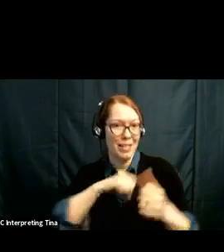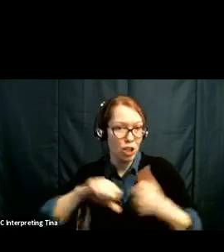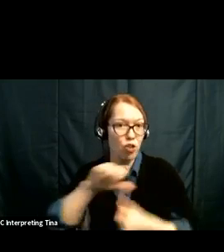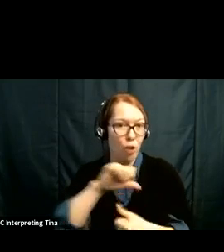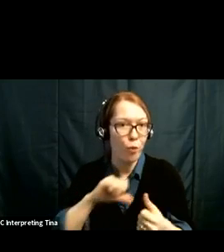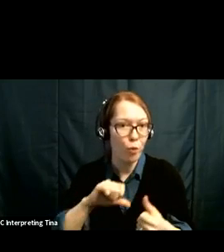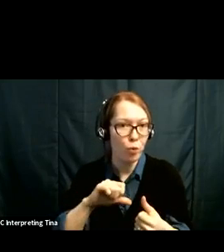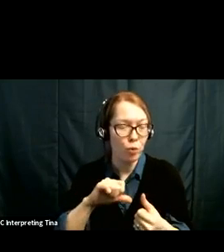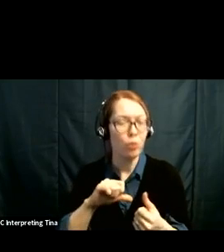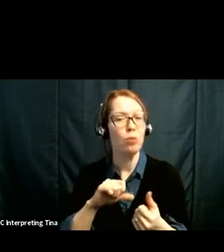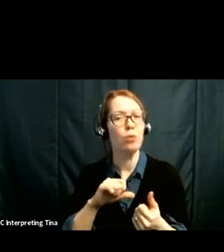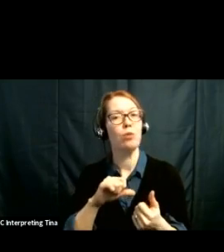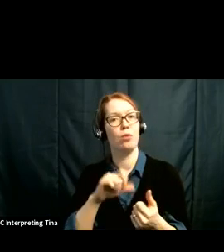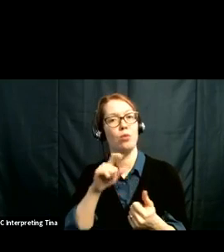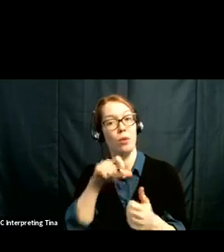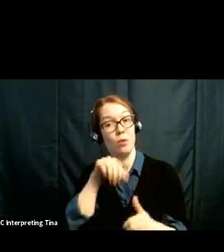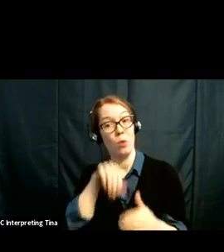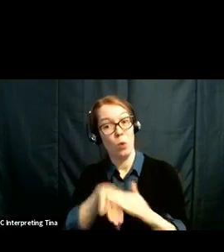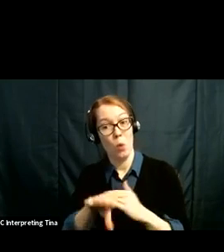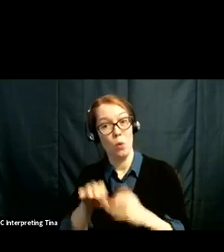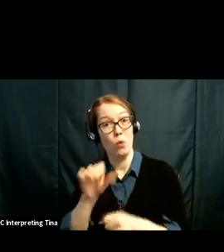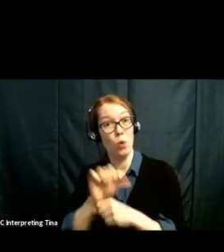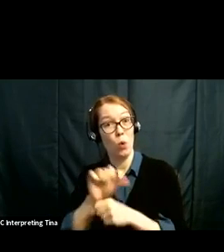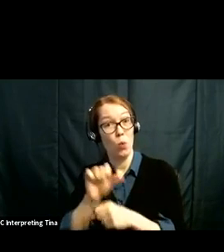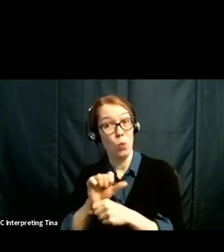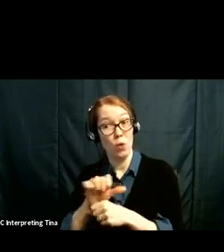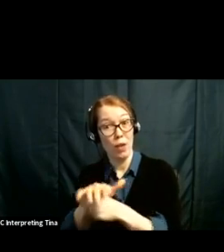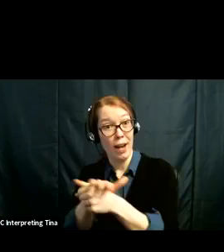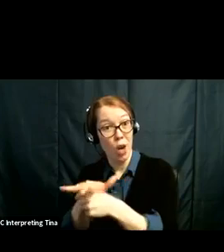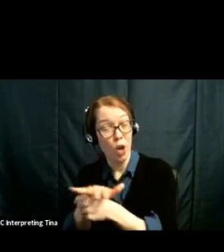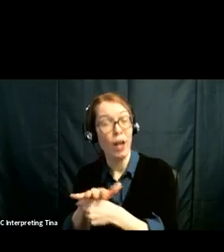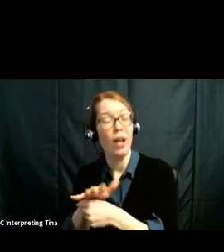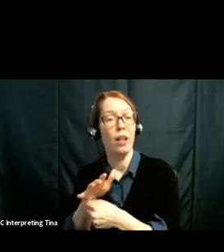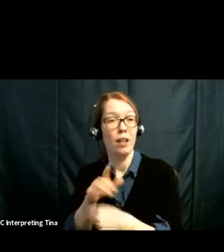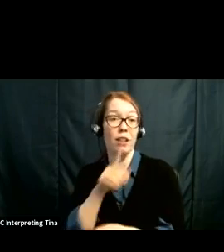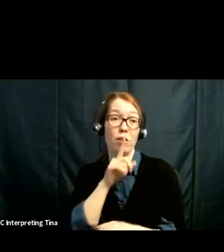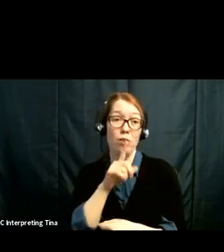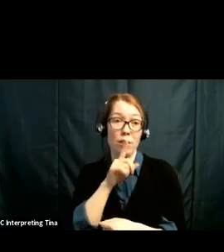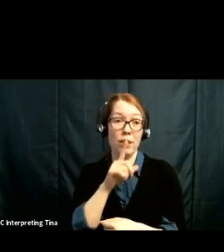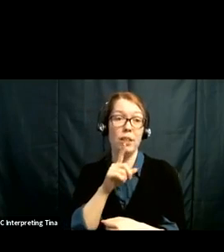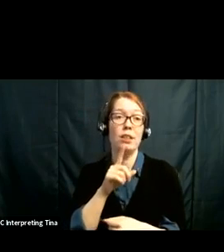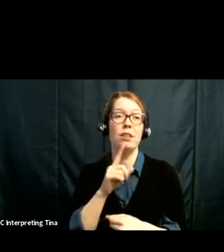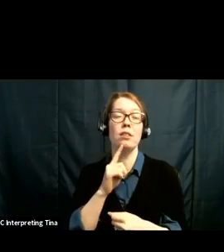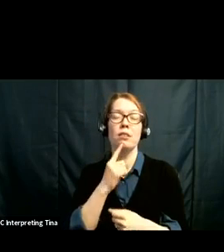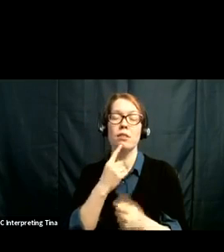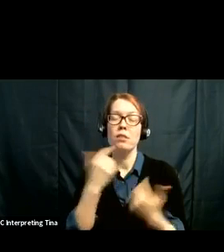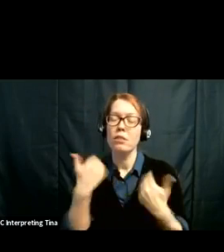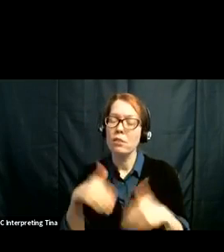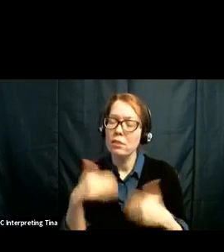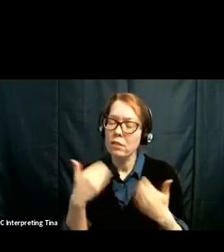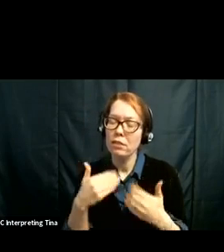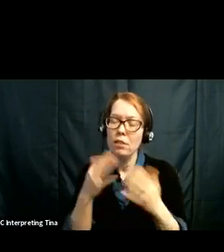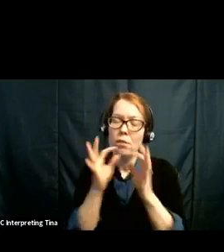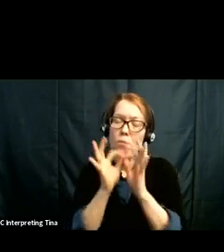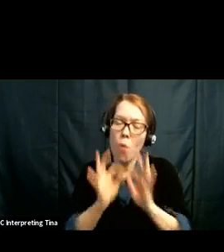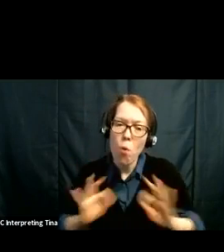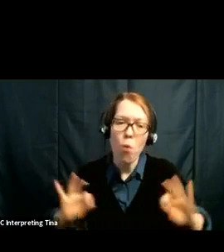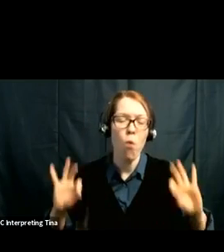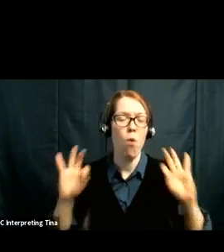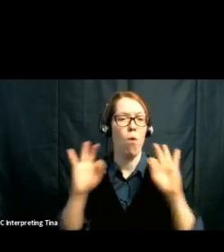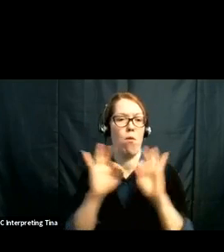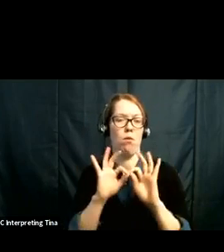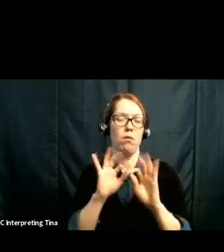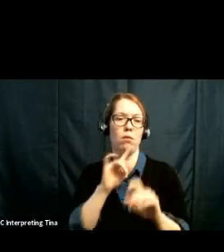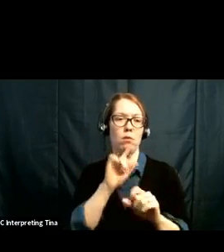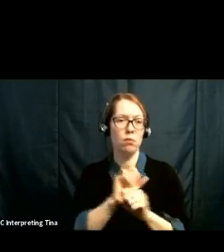When if you have to go into a work setting, it's really extremely important that you